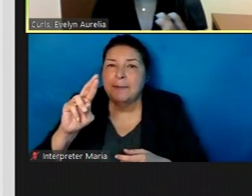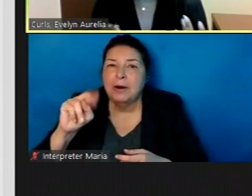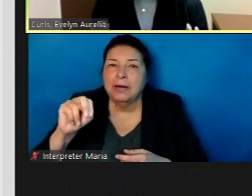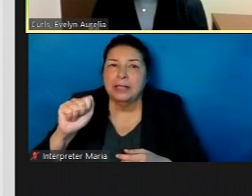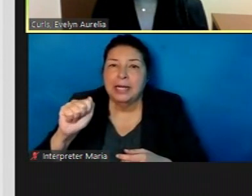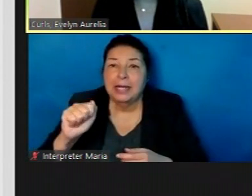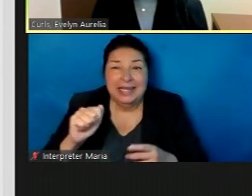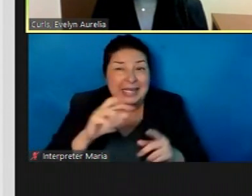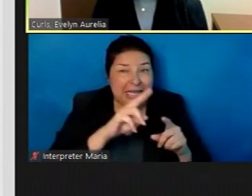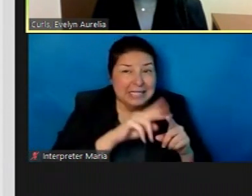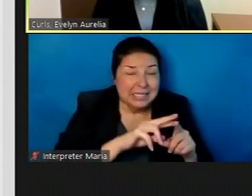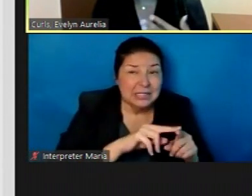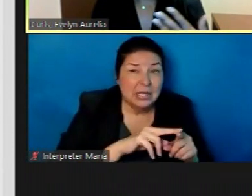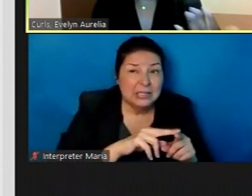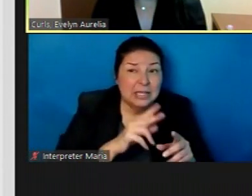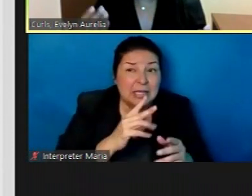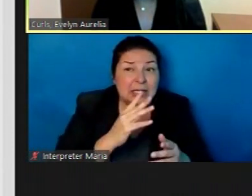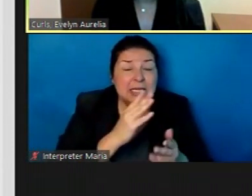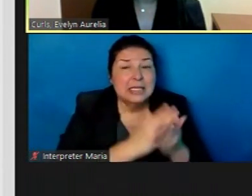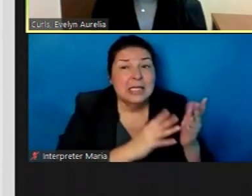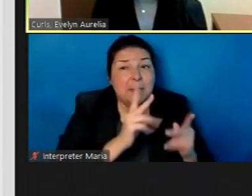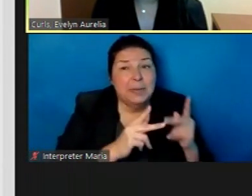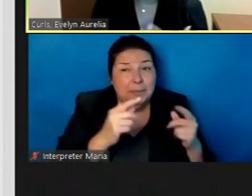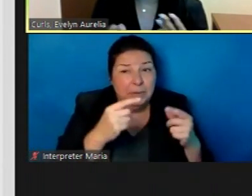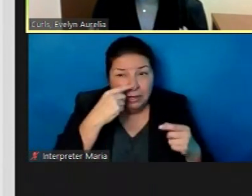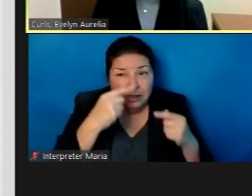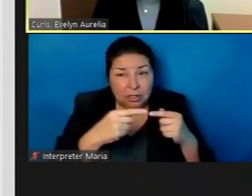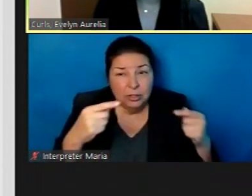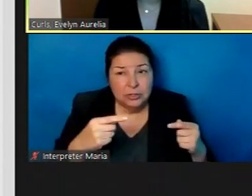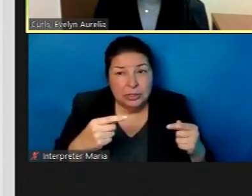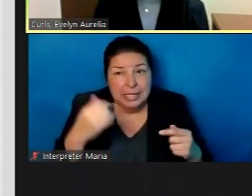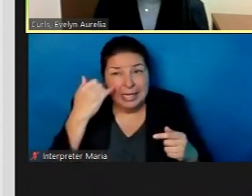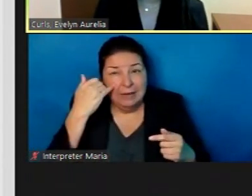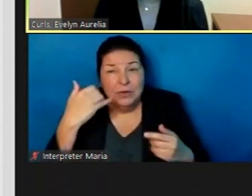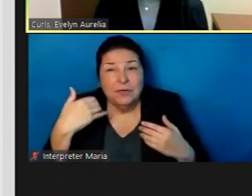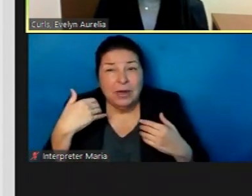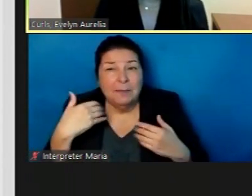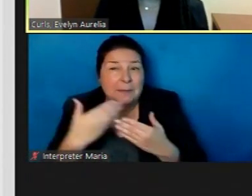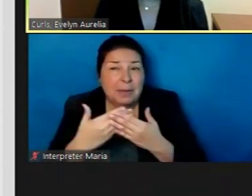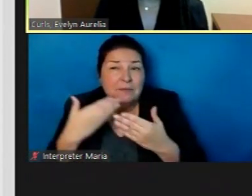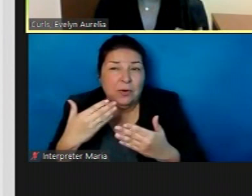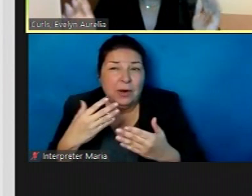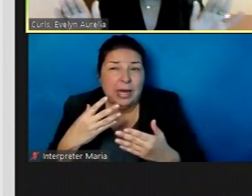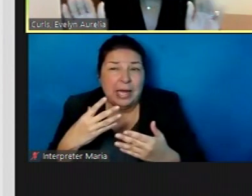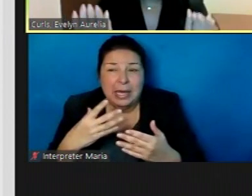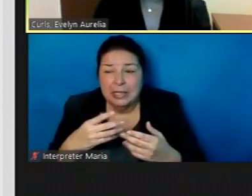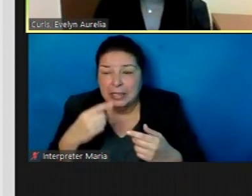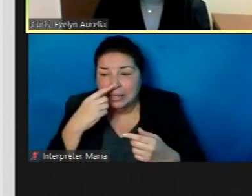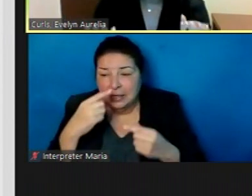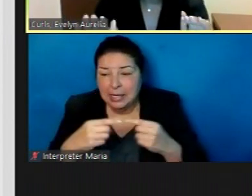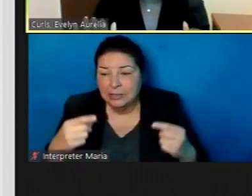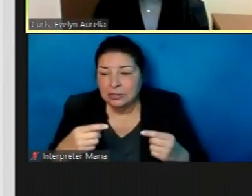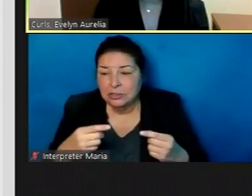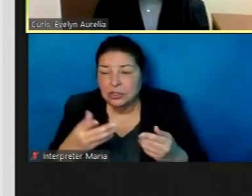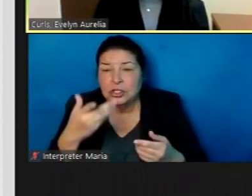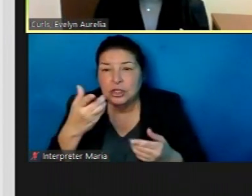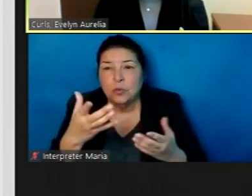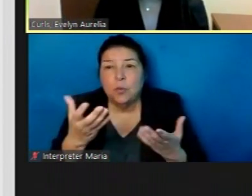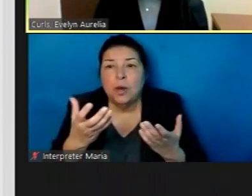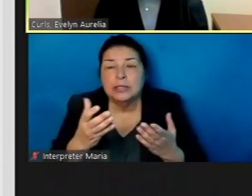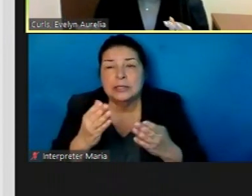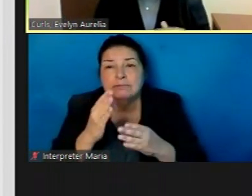fats that some people are allergic to. And if you have been allergic or had anaphylaxis to a flu vaccine in the past, you would want to compare